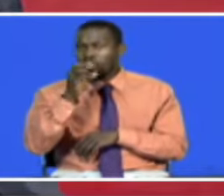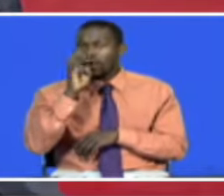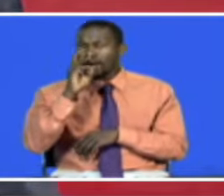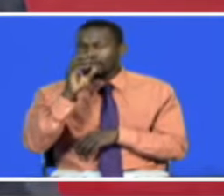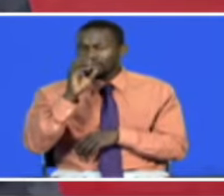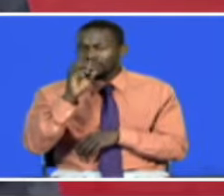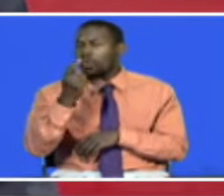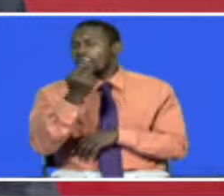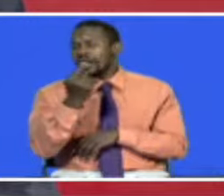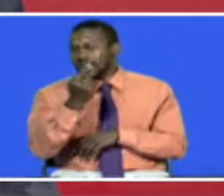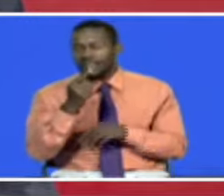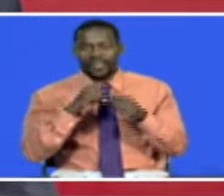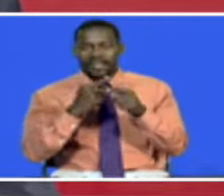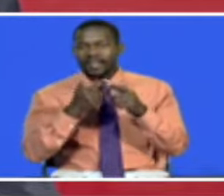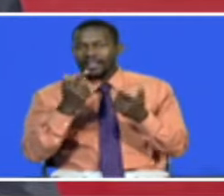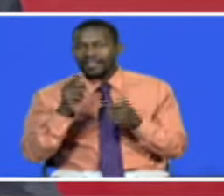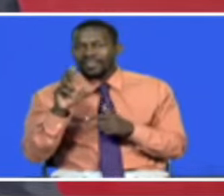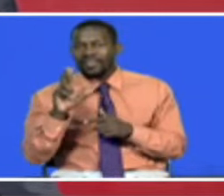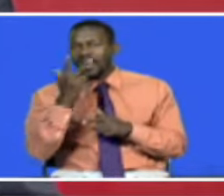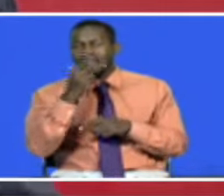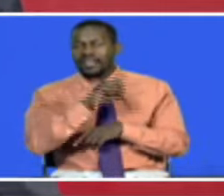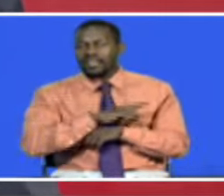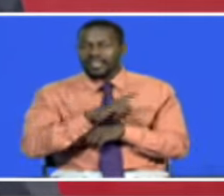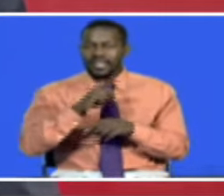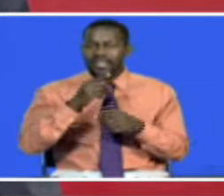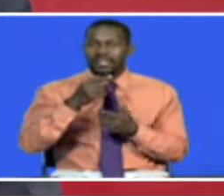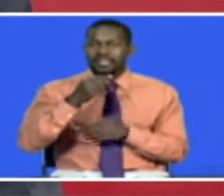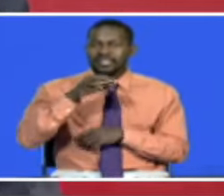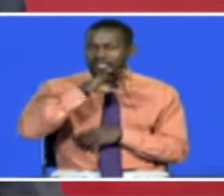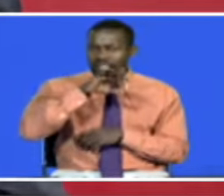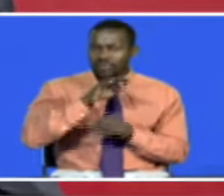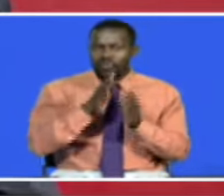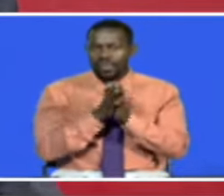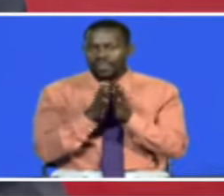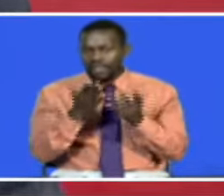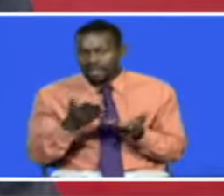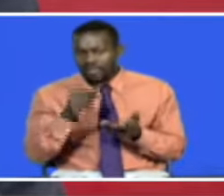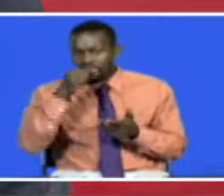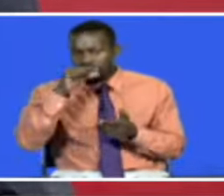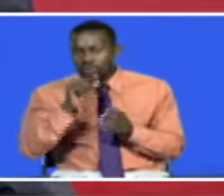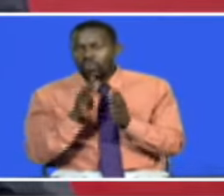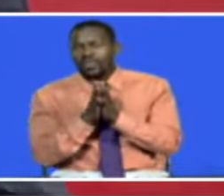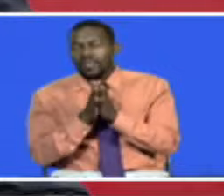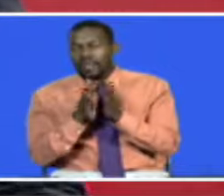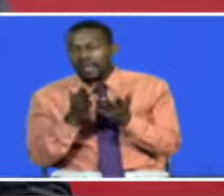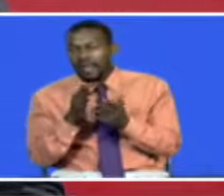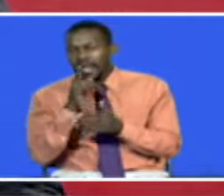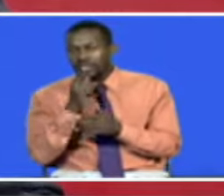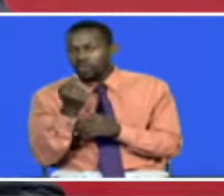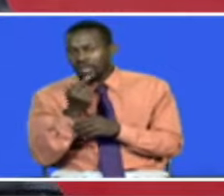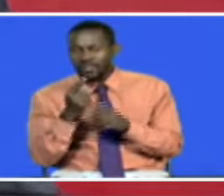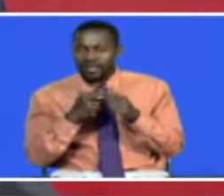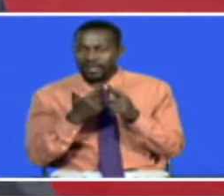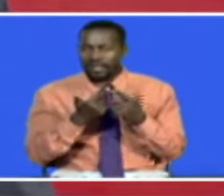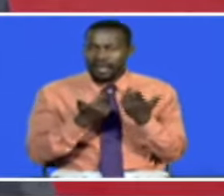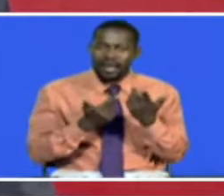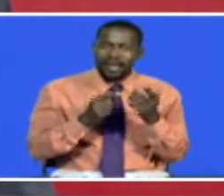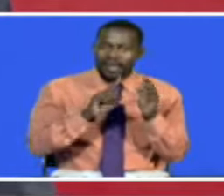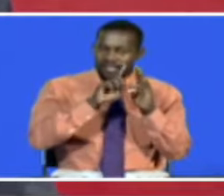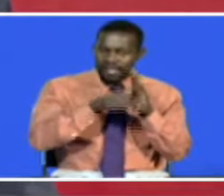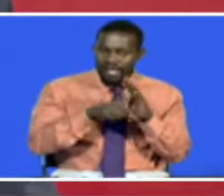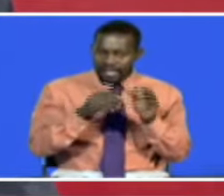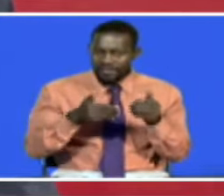getting breakfast mm-hmm. and lunch only. Mm-hmm. And then he was in a room just with something like a bucket for toilet. Mm-hmm.